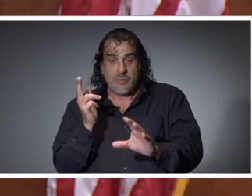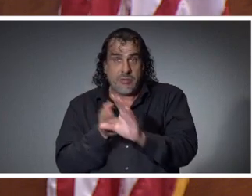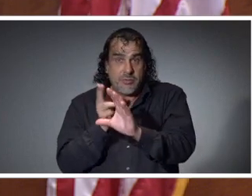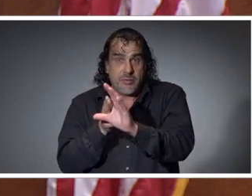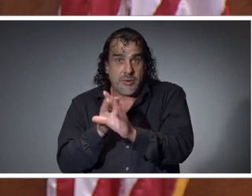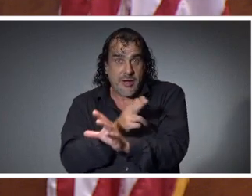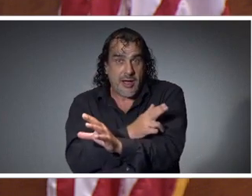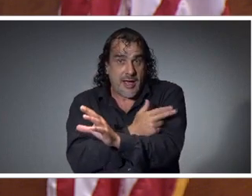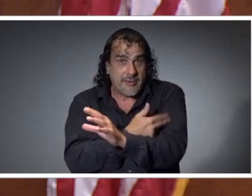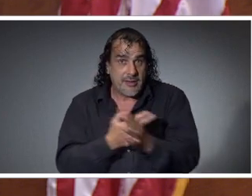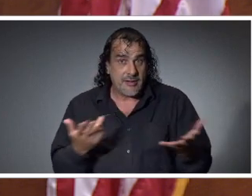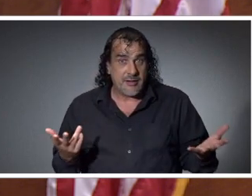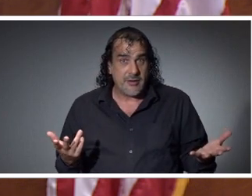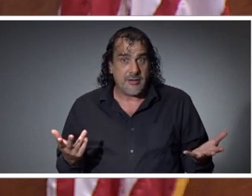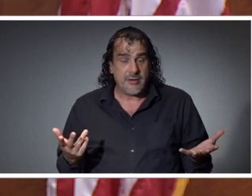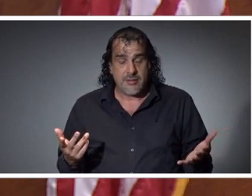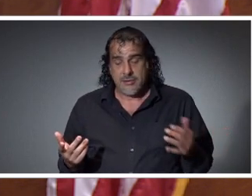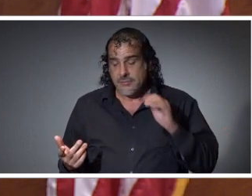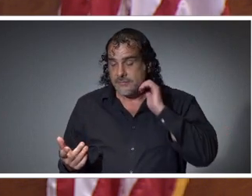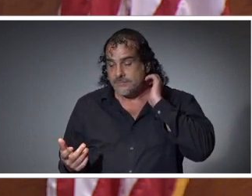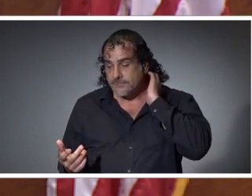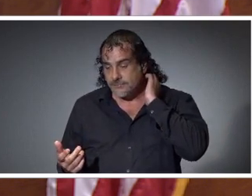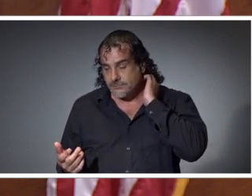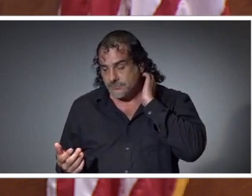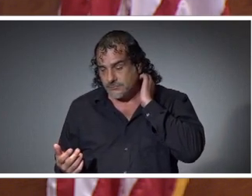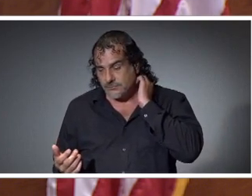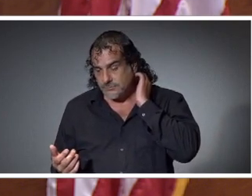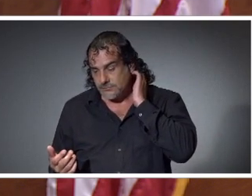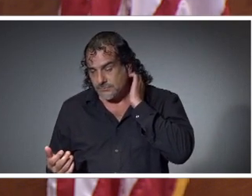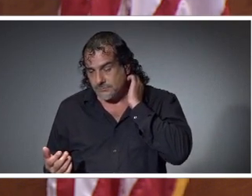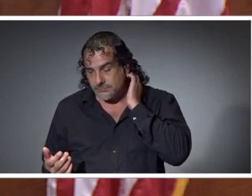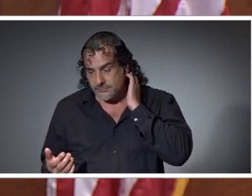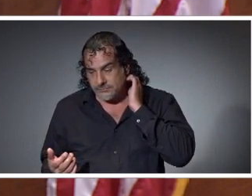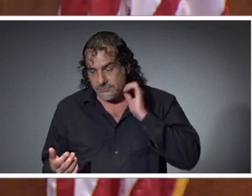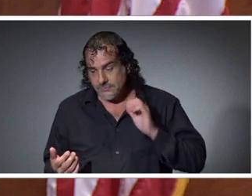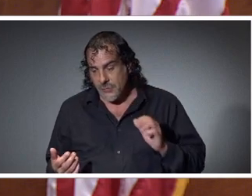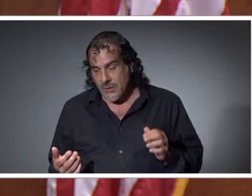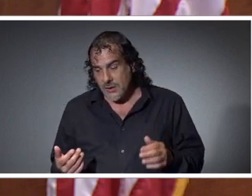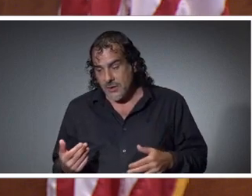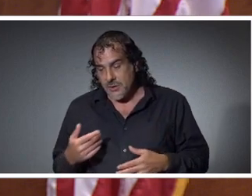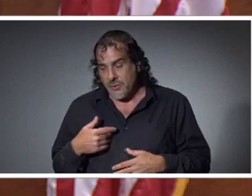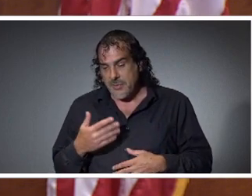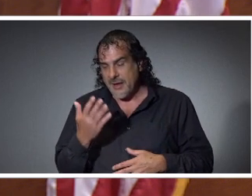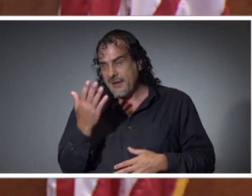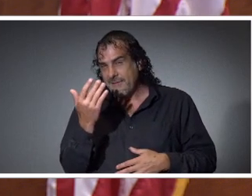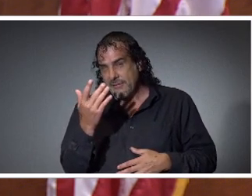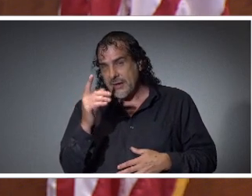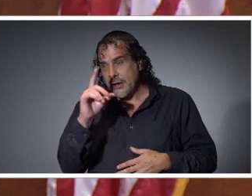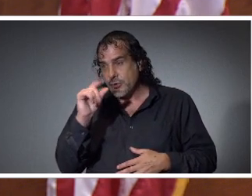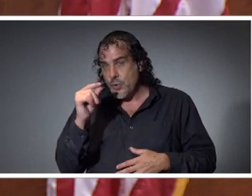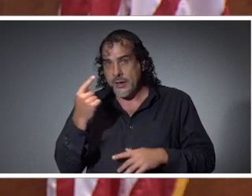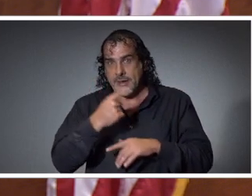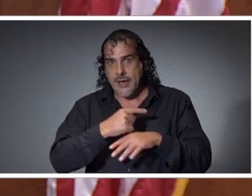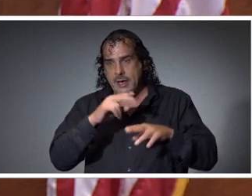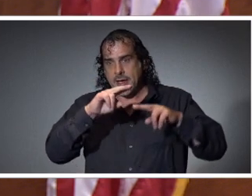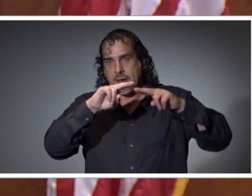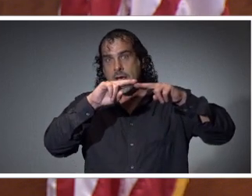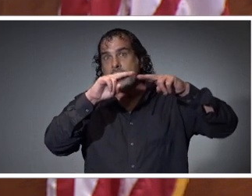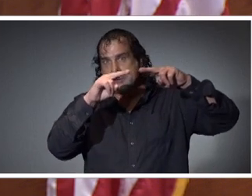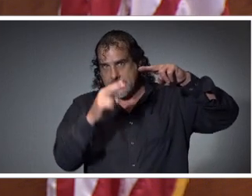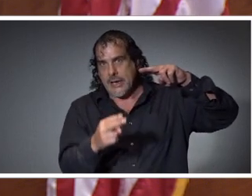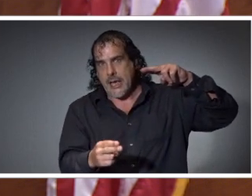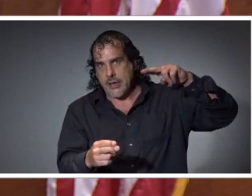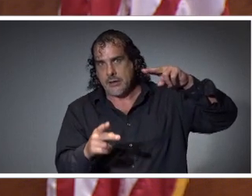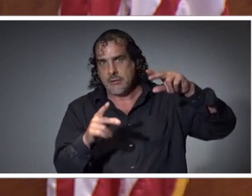there is no doubt that we are on a nearly 15 to 20 day decline in number